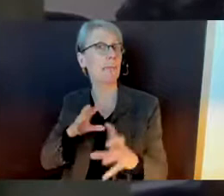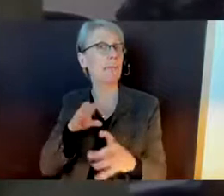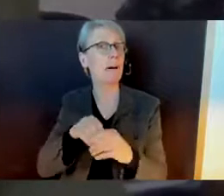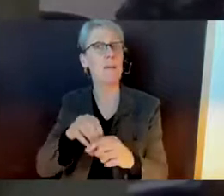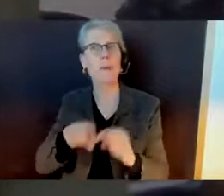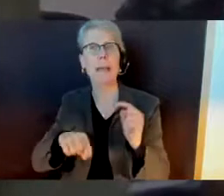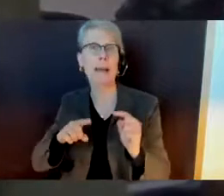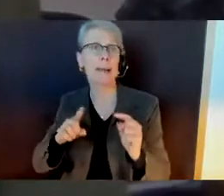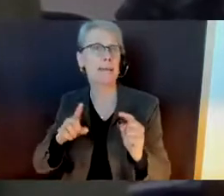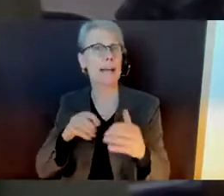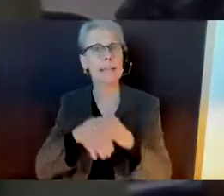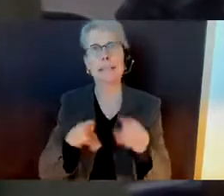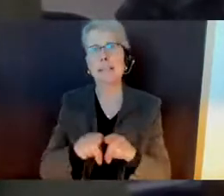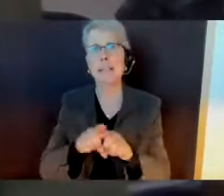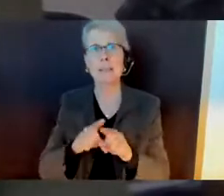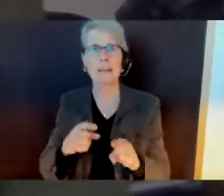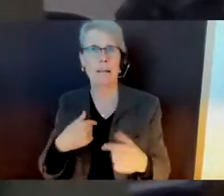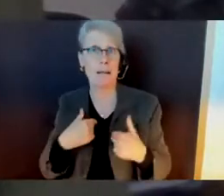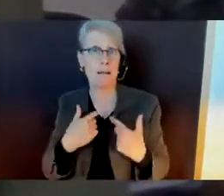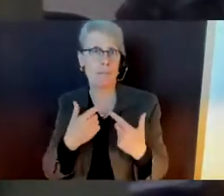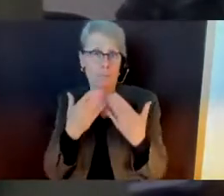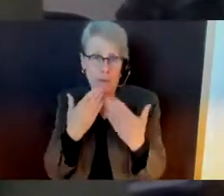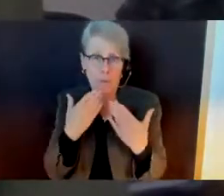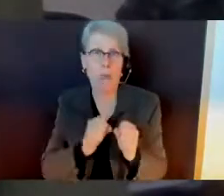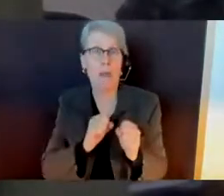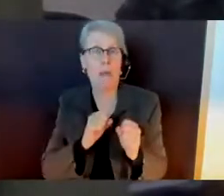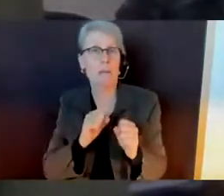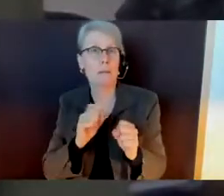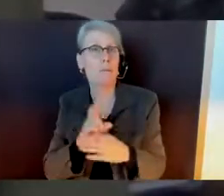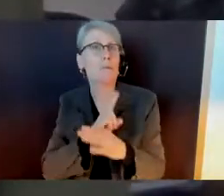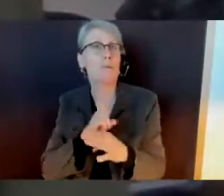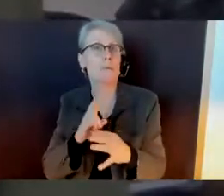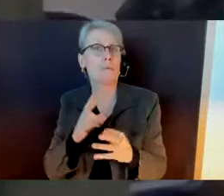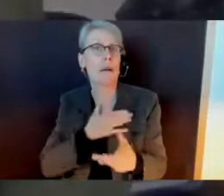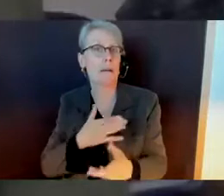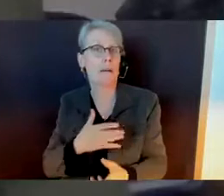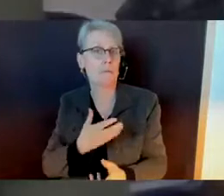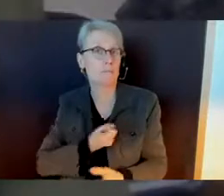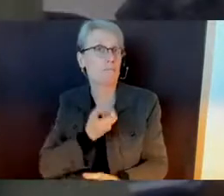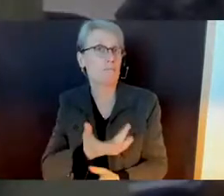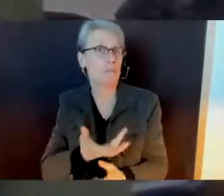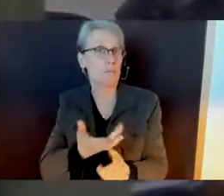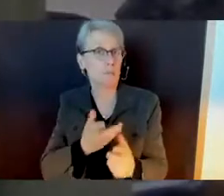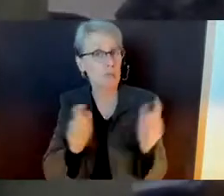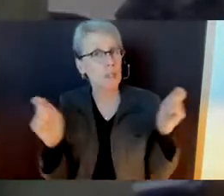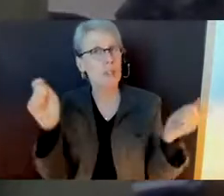or who do not have the same opportunities that I am grateful to have to be able to voice.